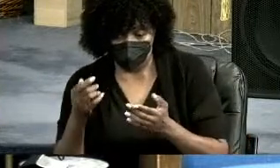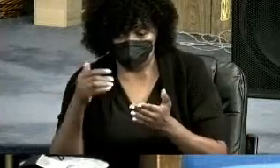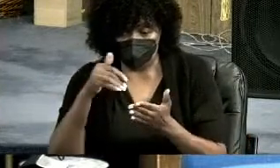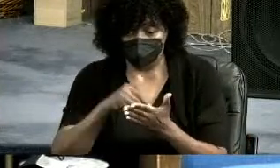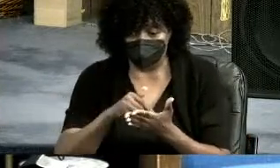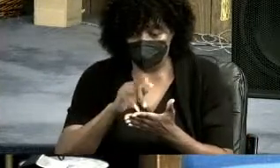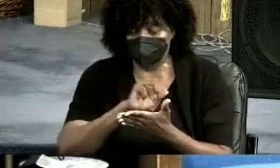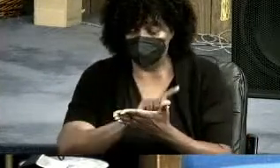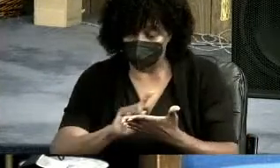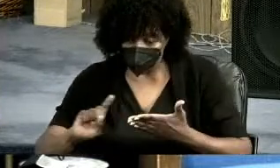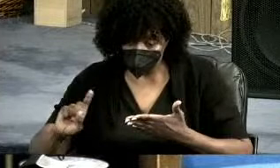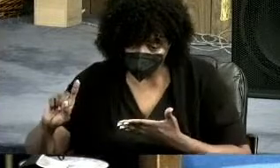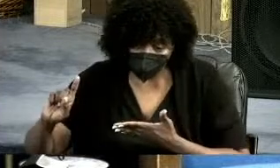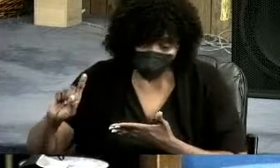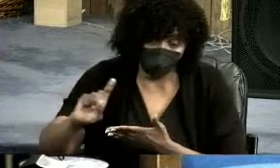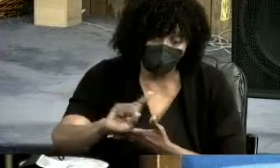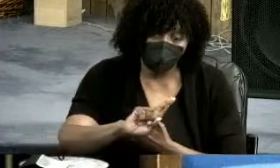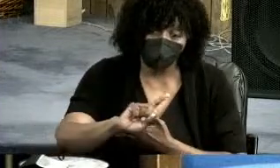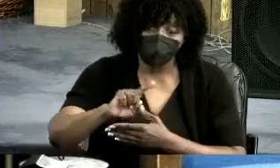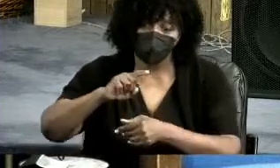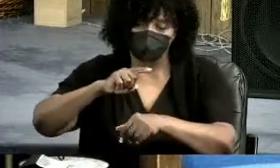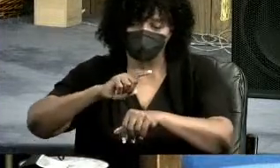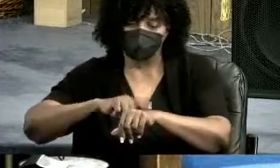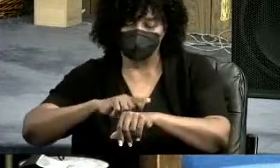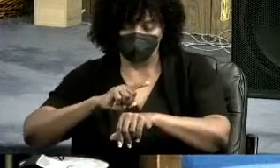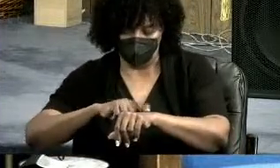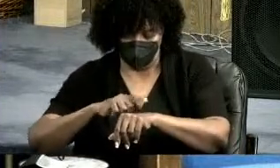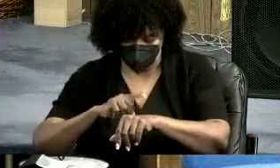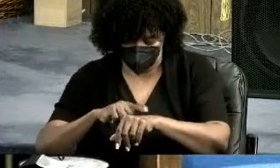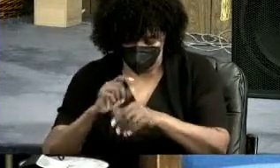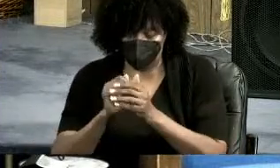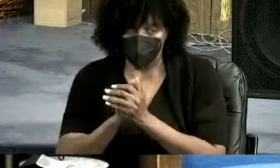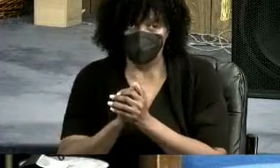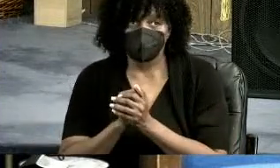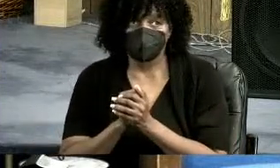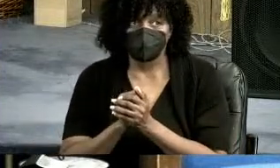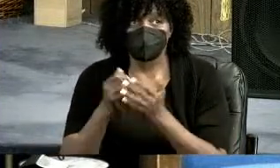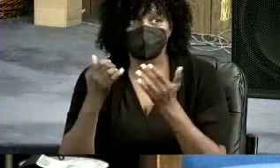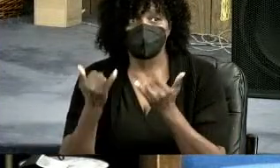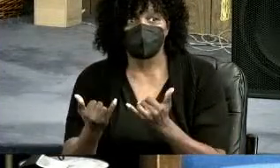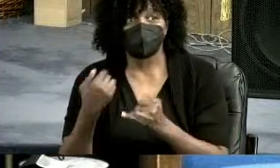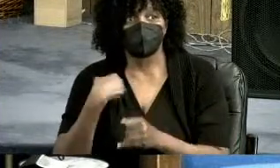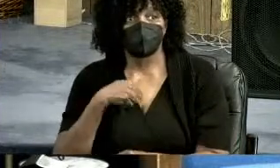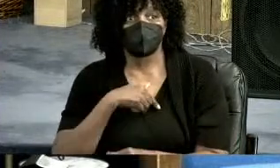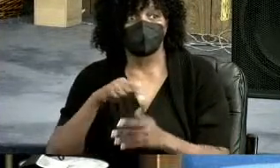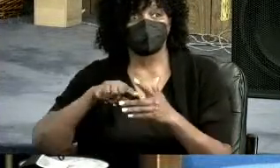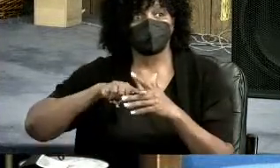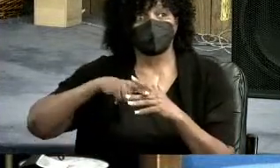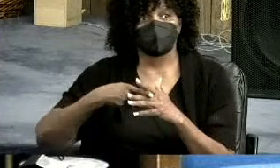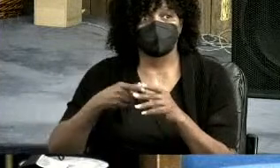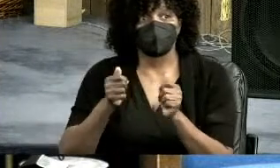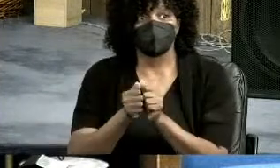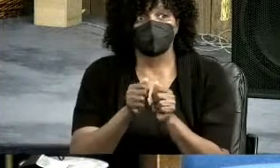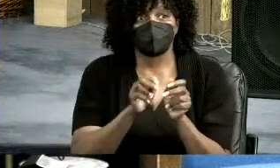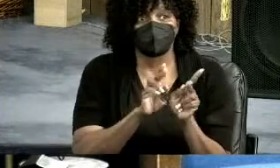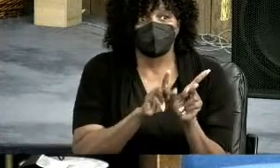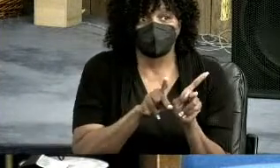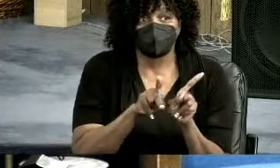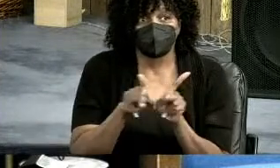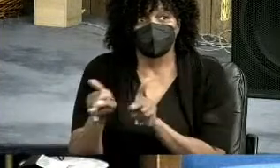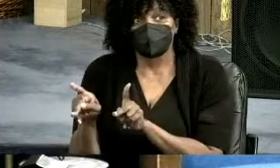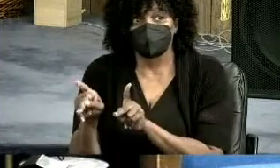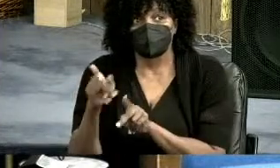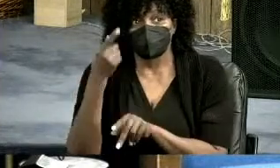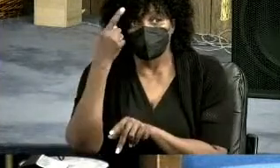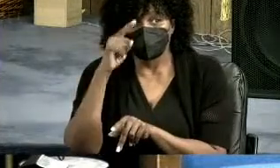have to be next quarter because he's on call, but we look forward to that. Now we're going to get to our preparation for the message,